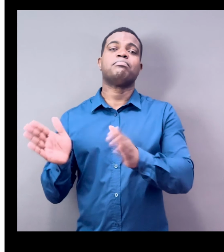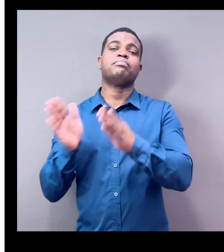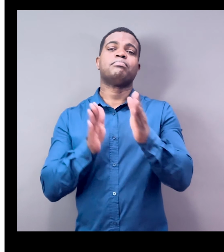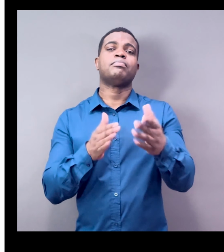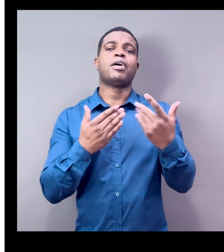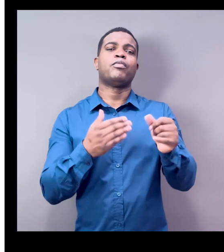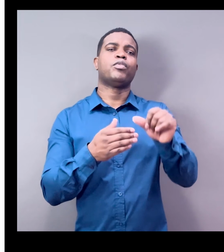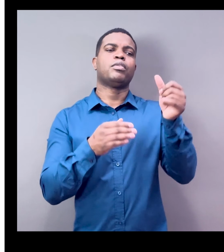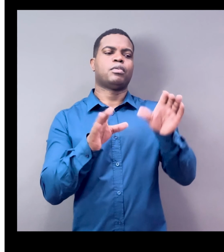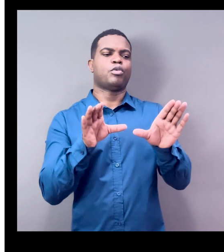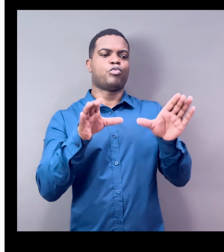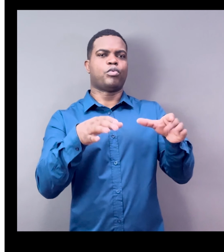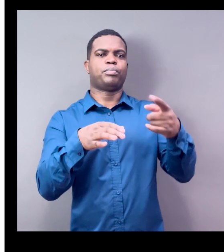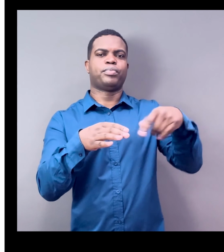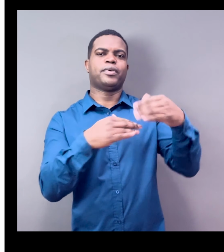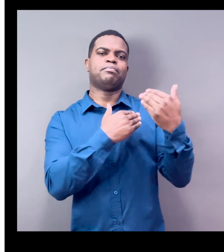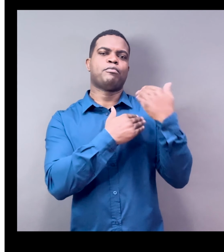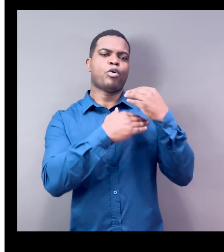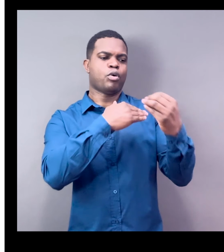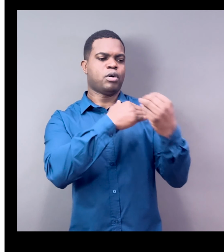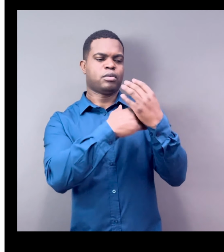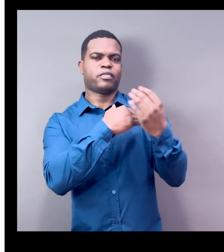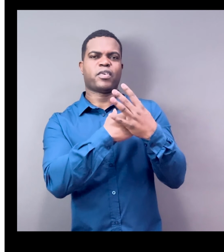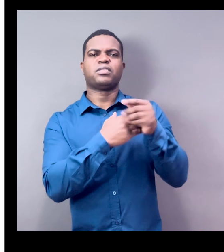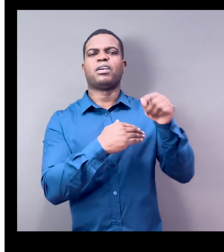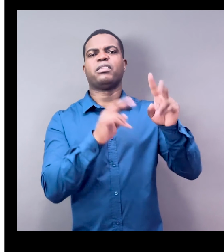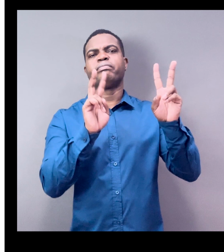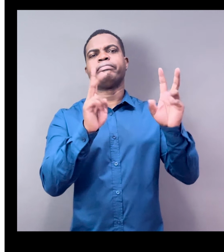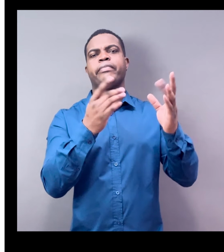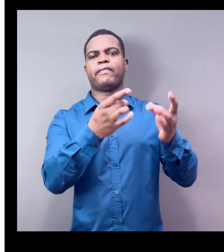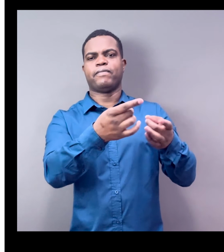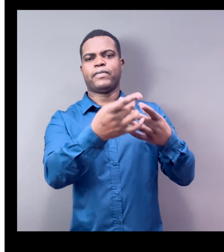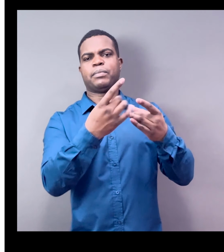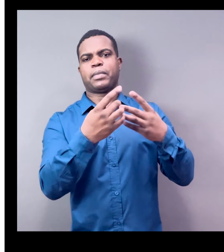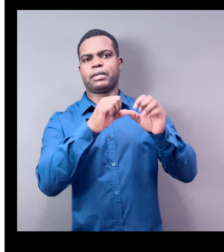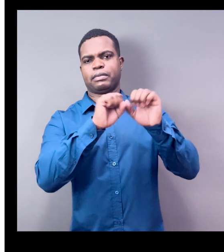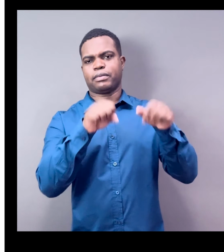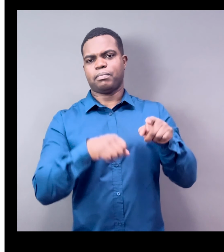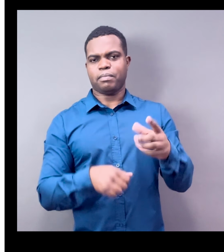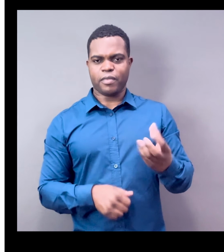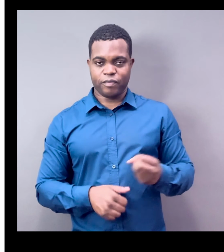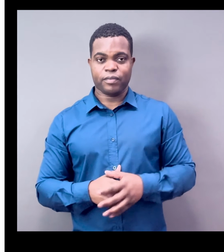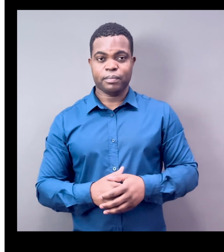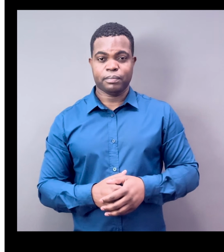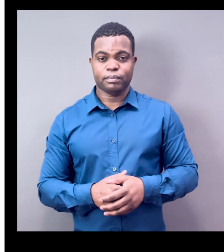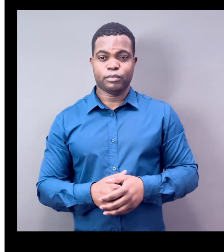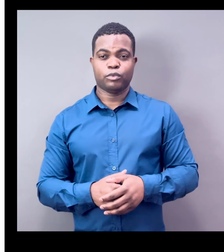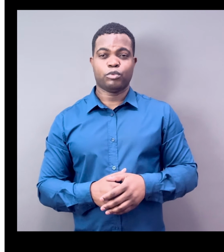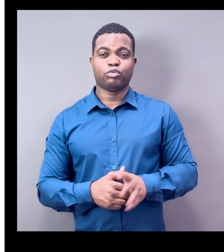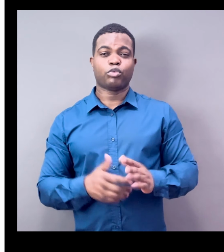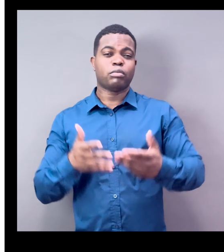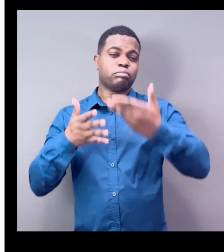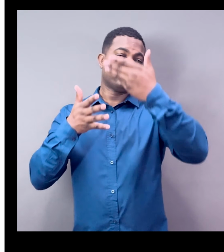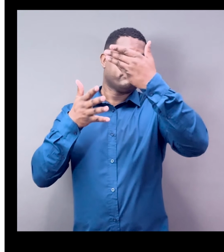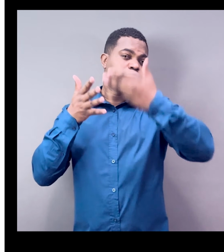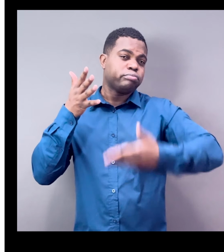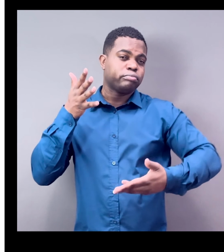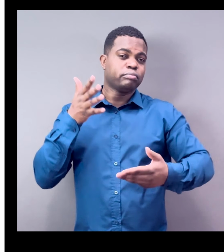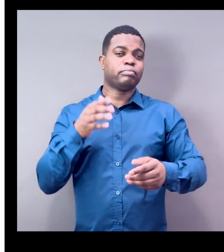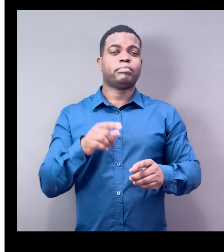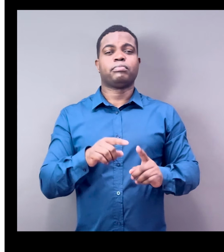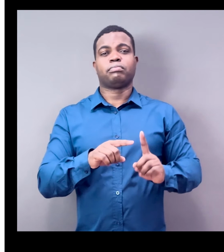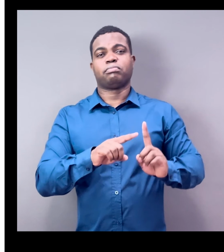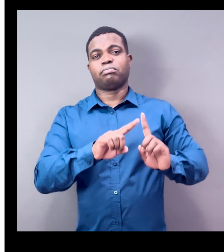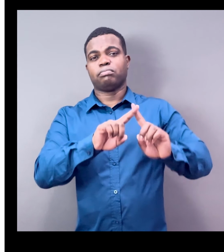have advisory groups and feedback mechanism. You can use all these techniques to